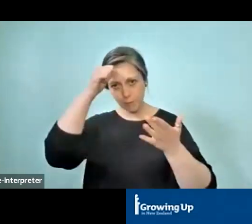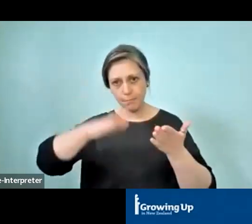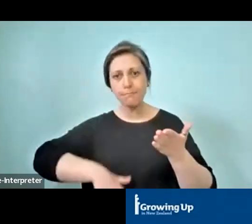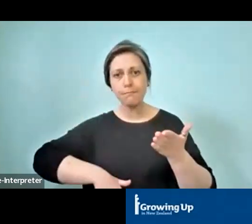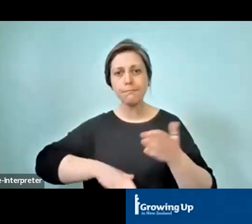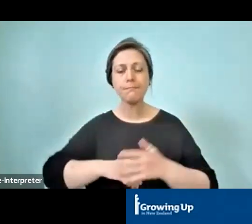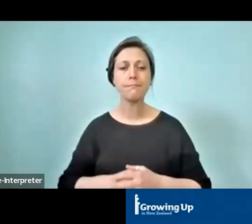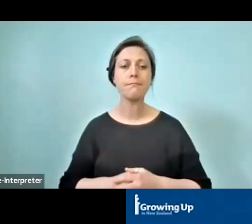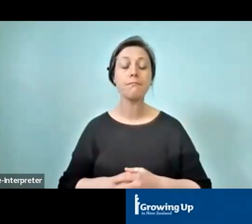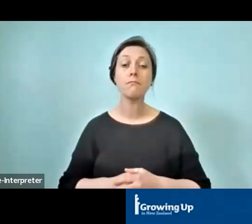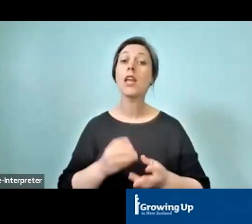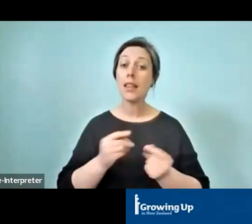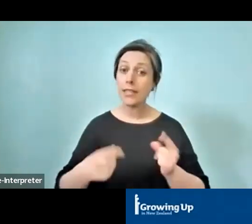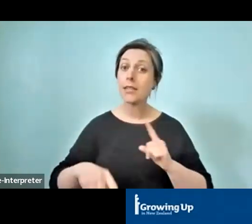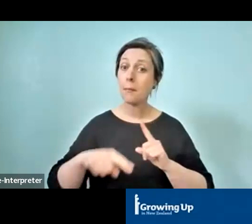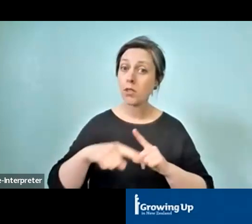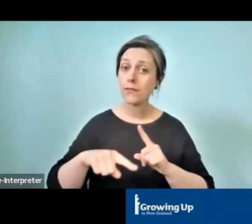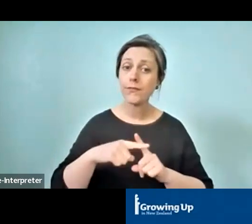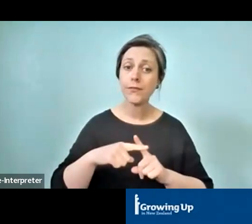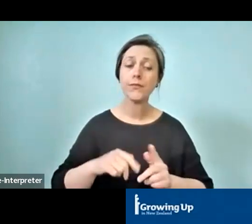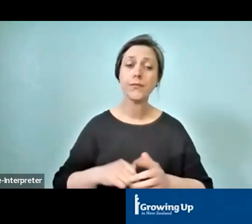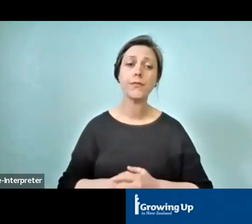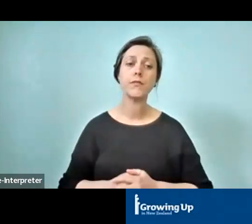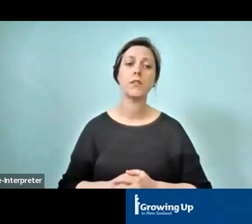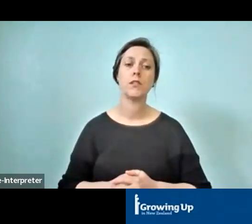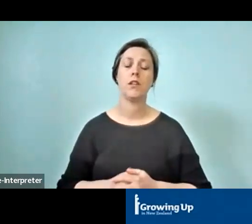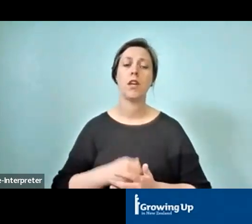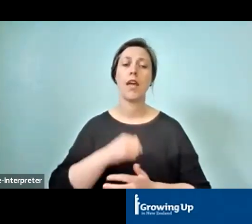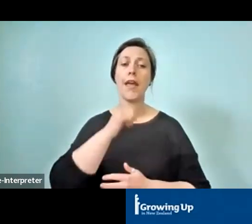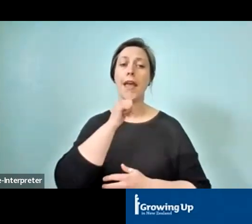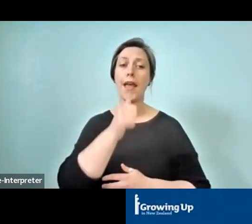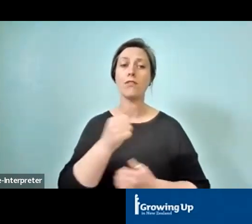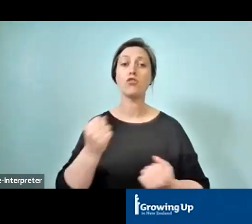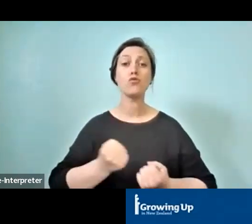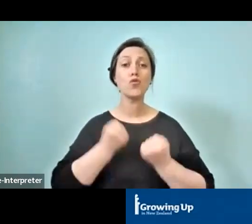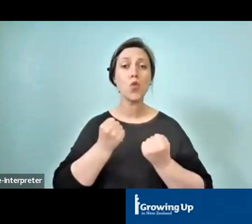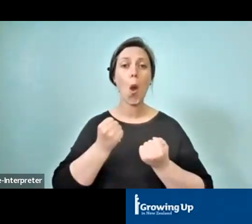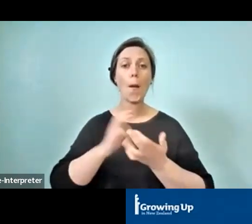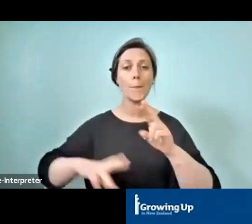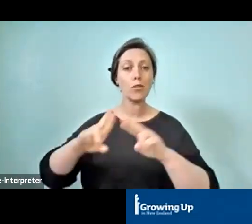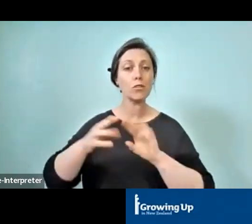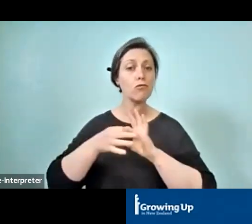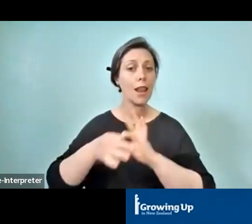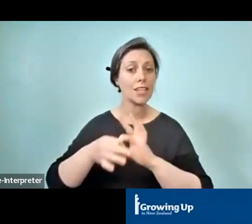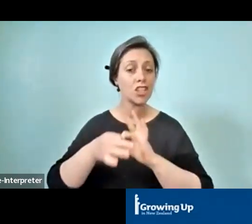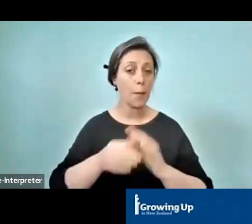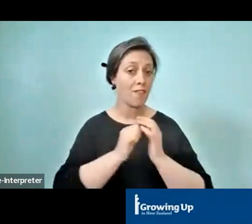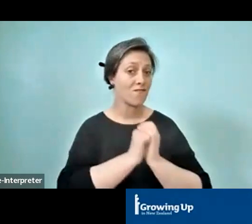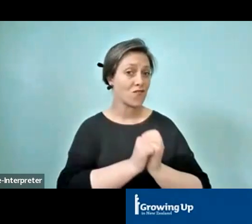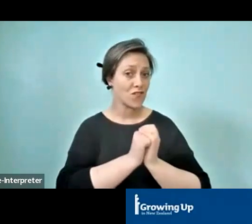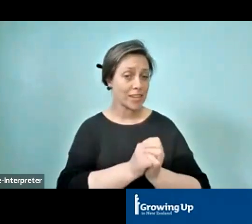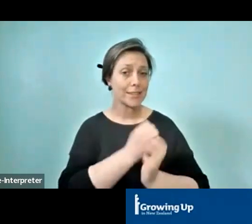some hope with the good relationships with parents and friends,